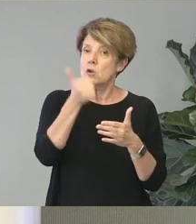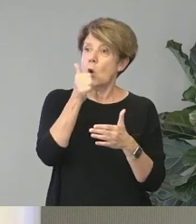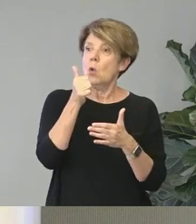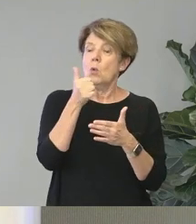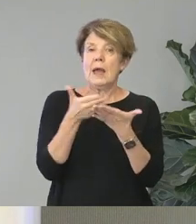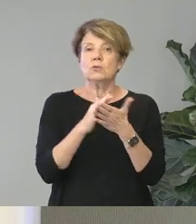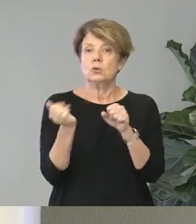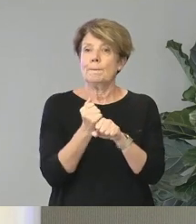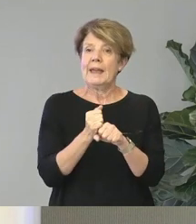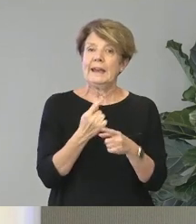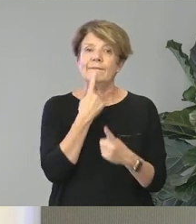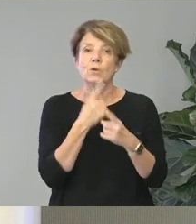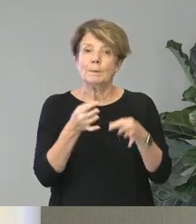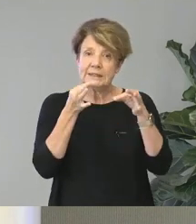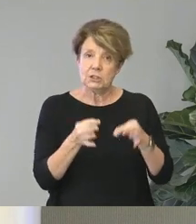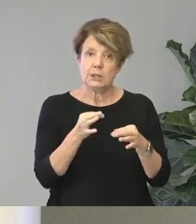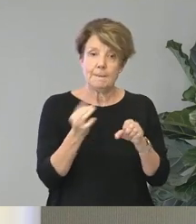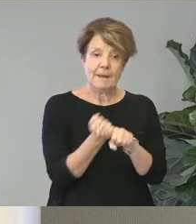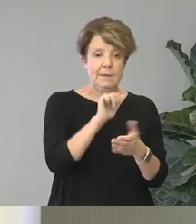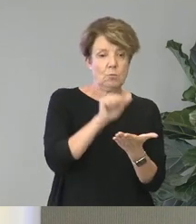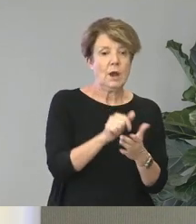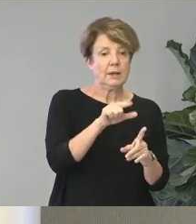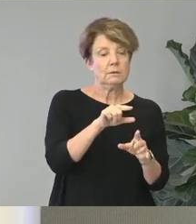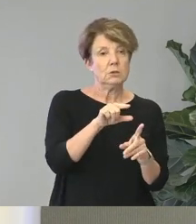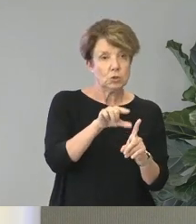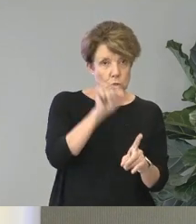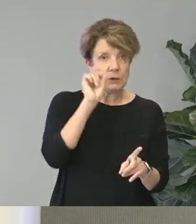making the right choice and being part of history.